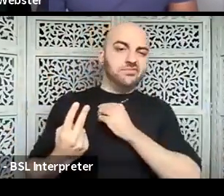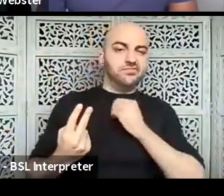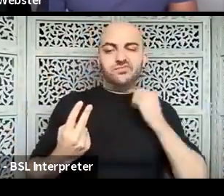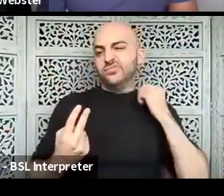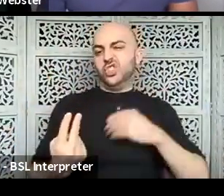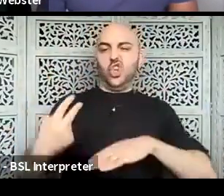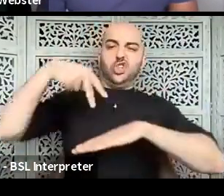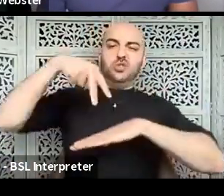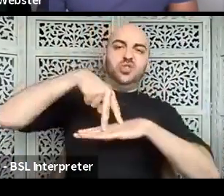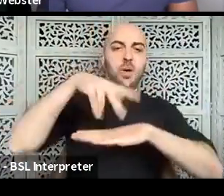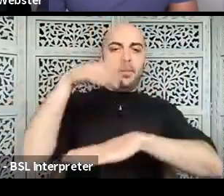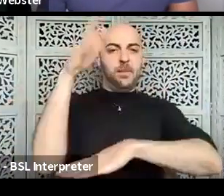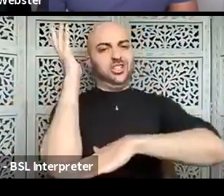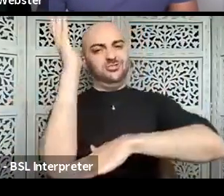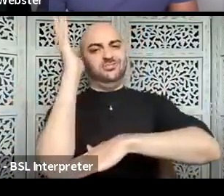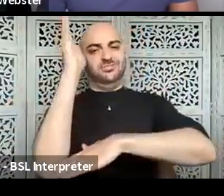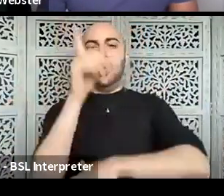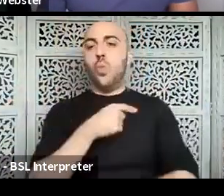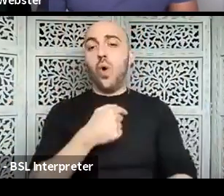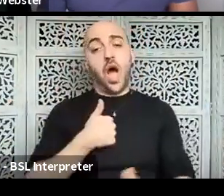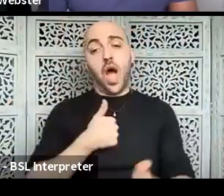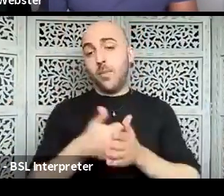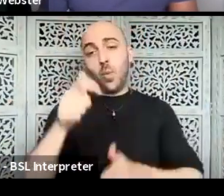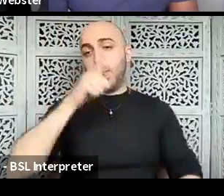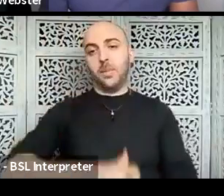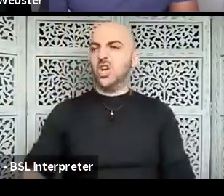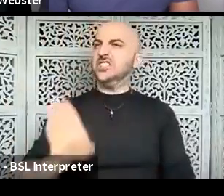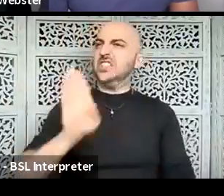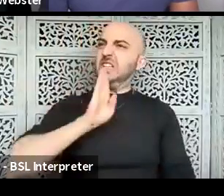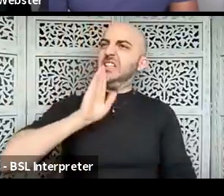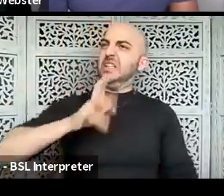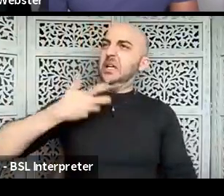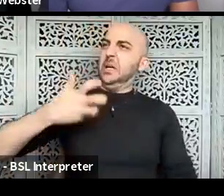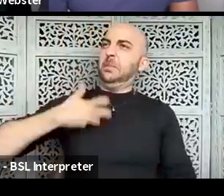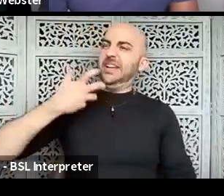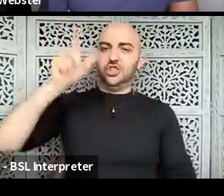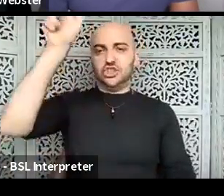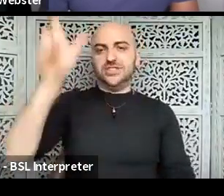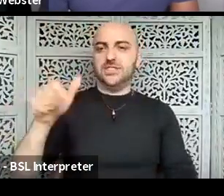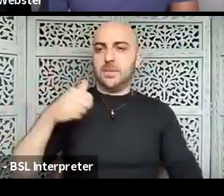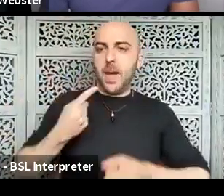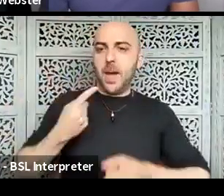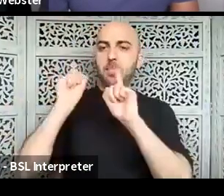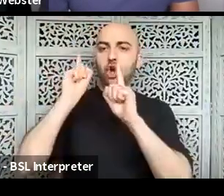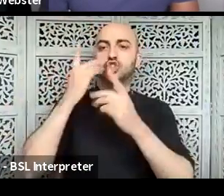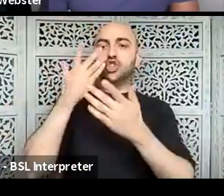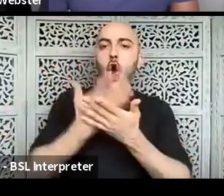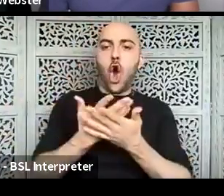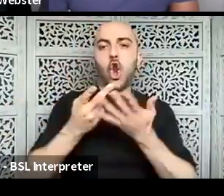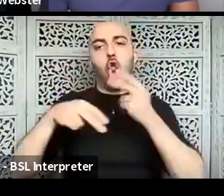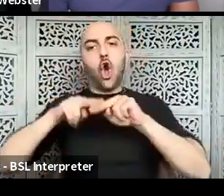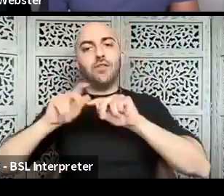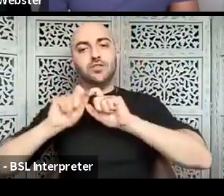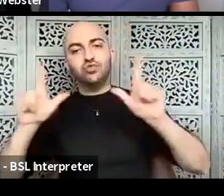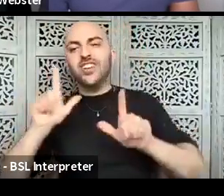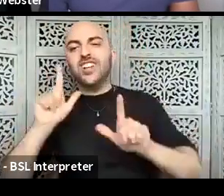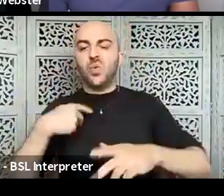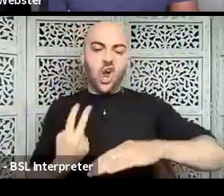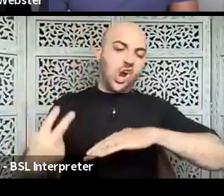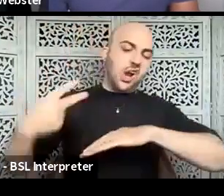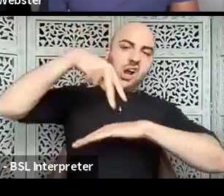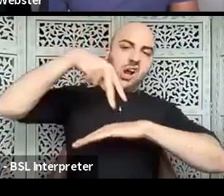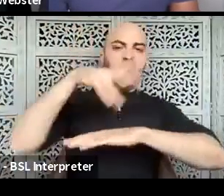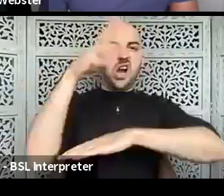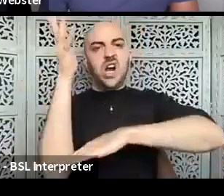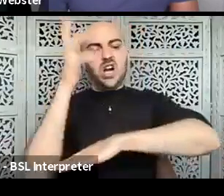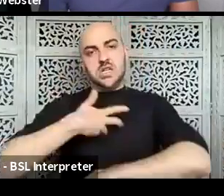long-term been a person who bitches to my boss about diversity on and off screen. And so I got on my soapbox and said some